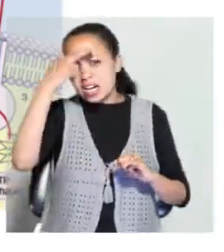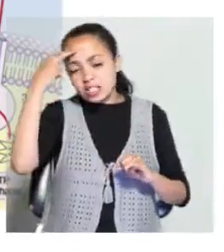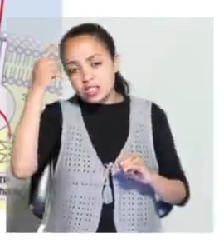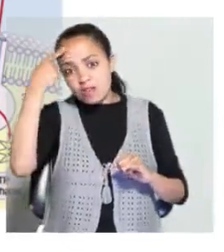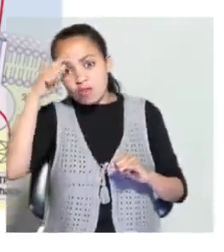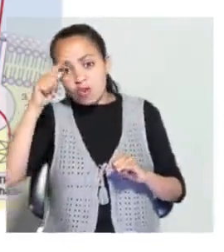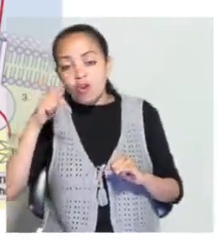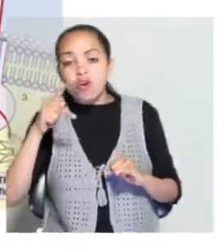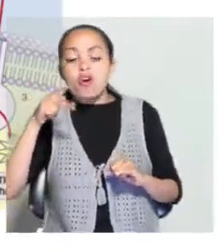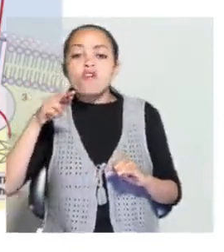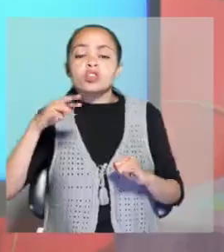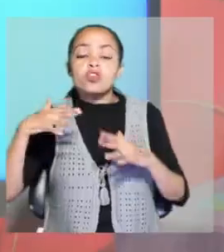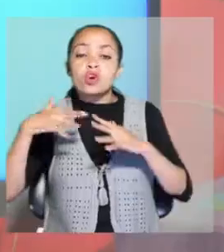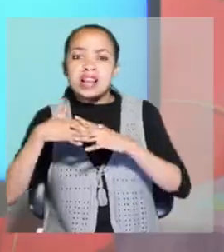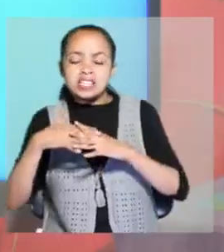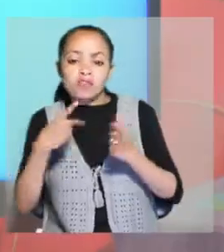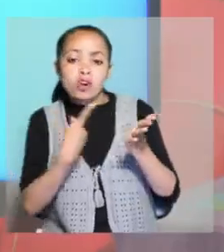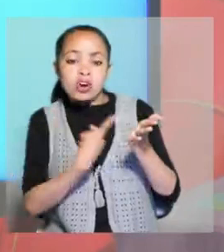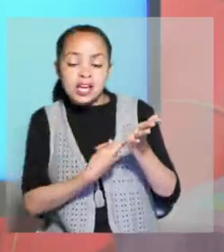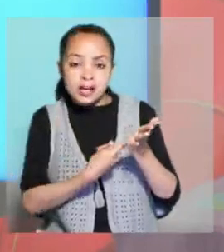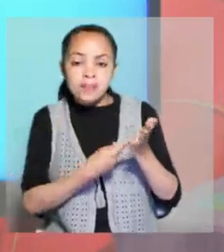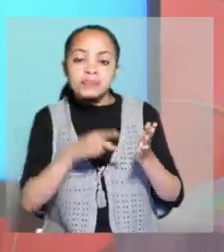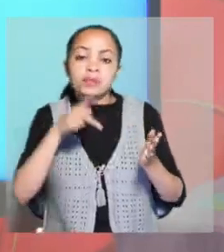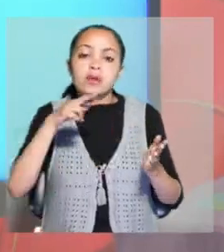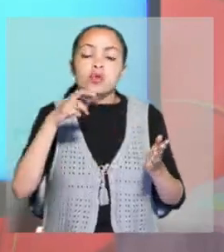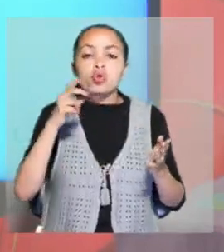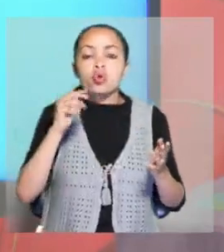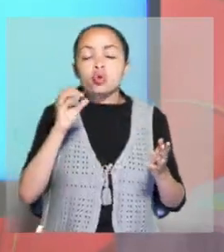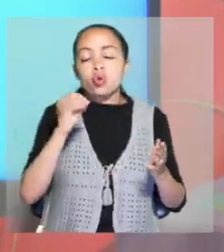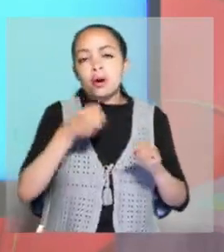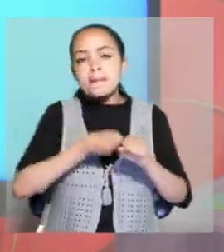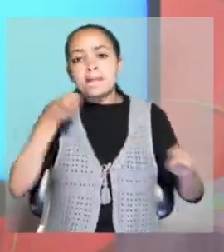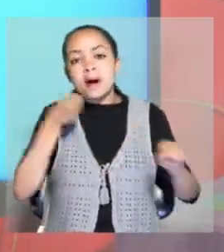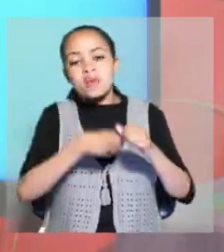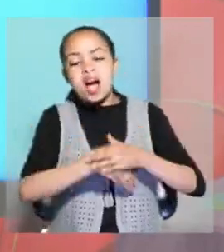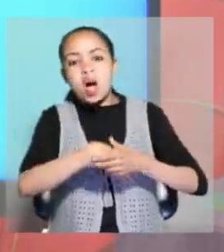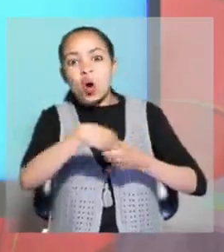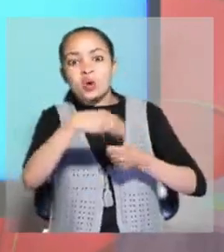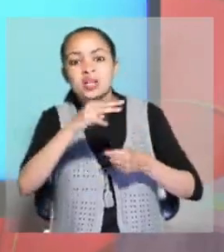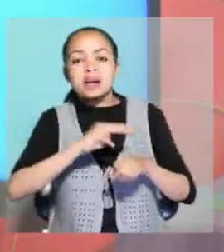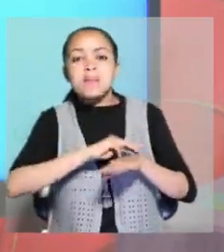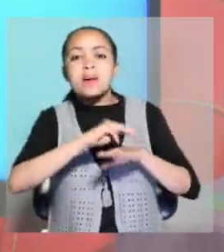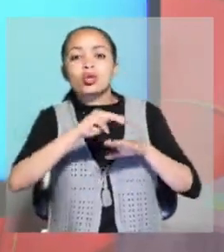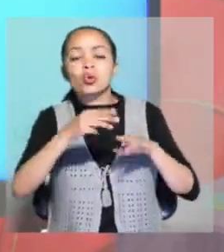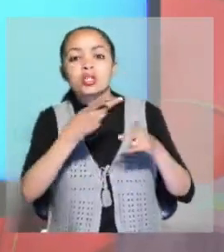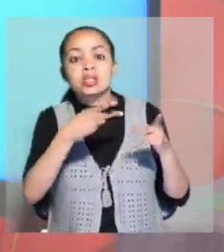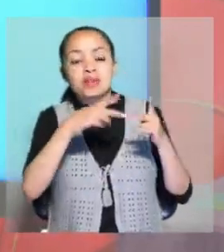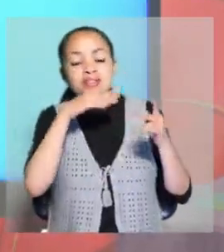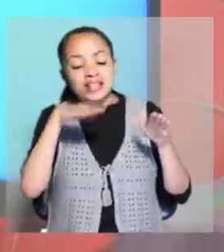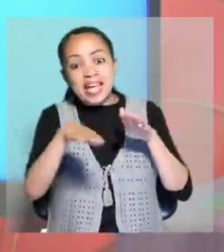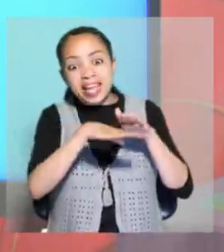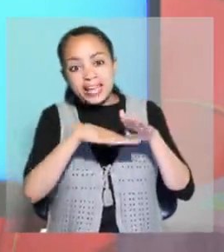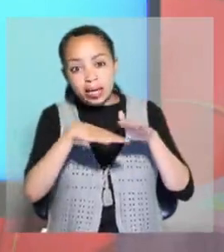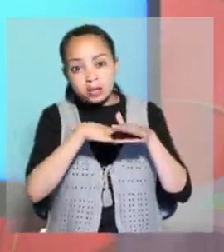that of phosphorylation. So here, there is a proton pump from outer mitochondrial space to that of inner mitochondrial